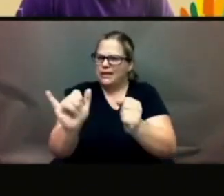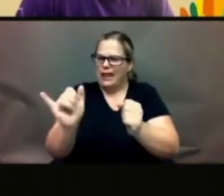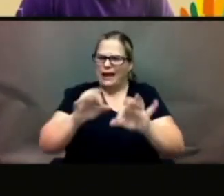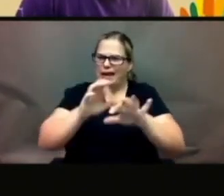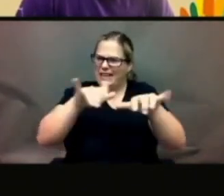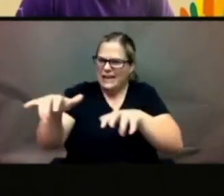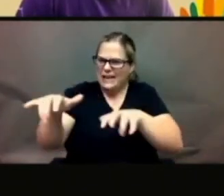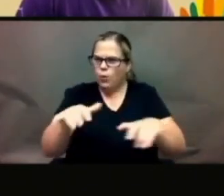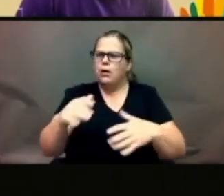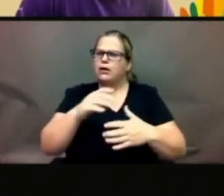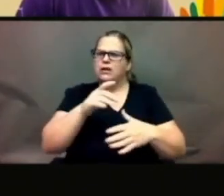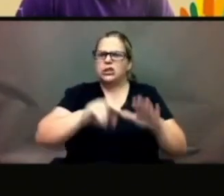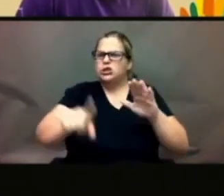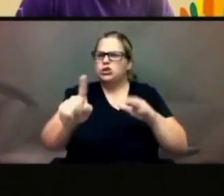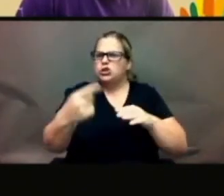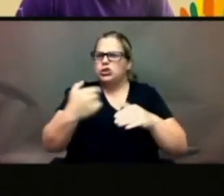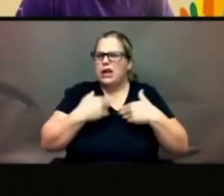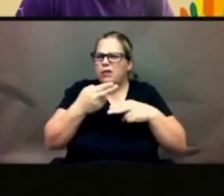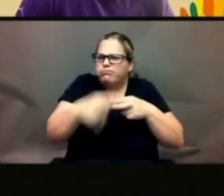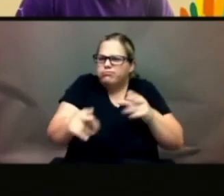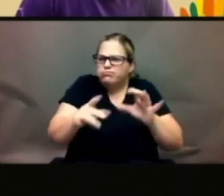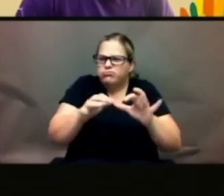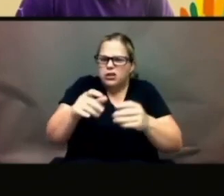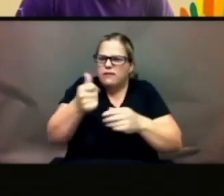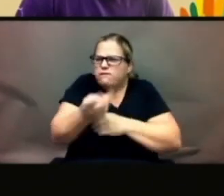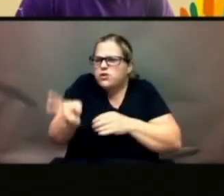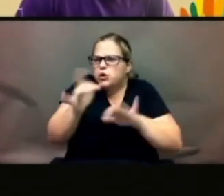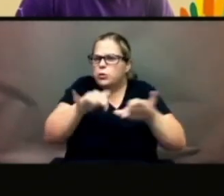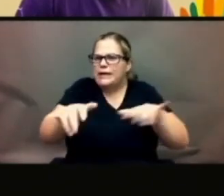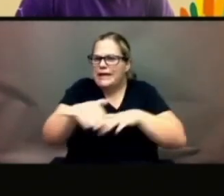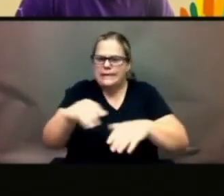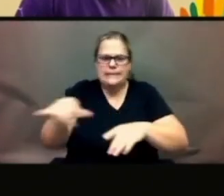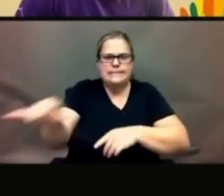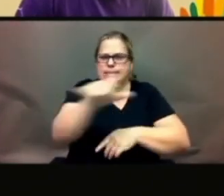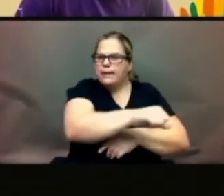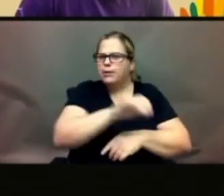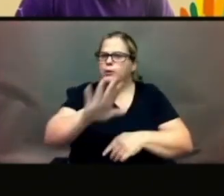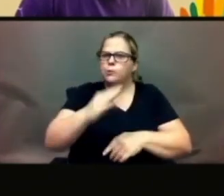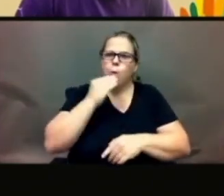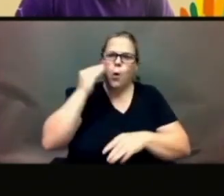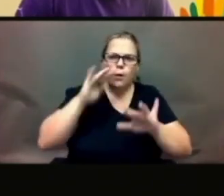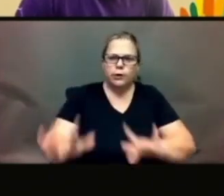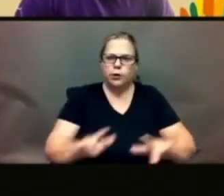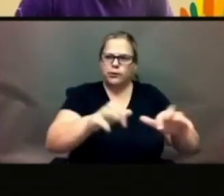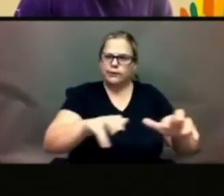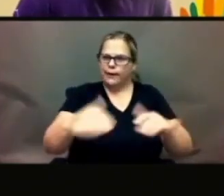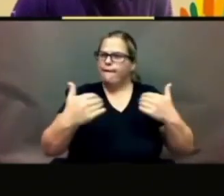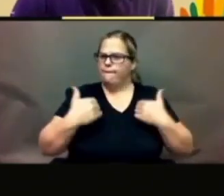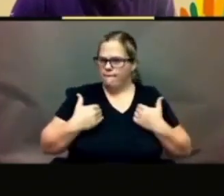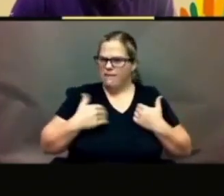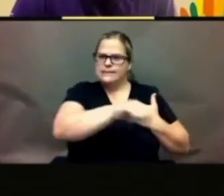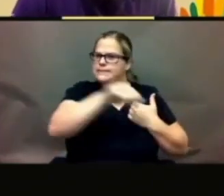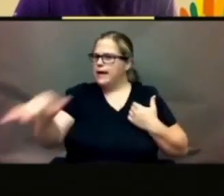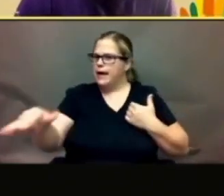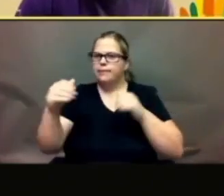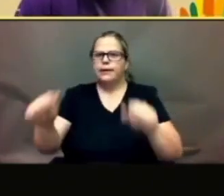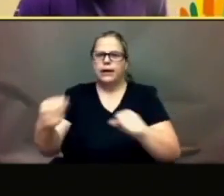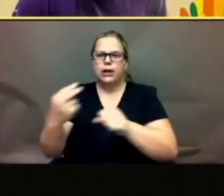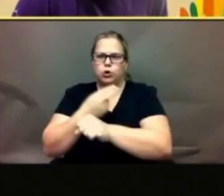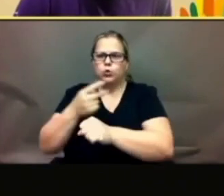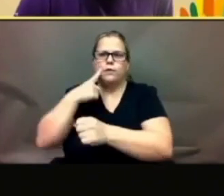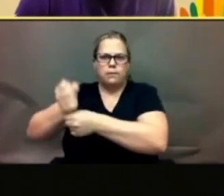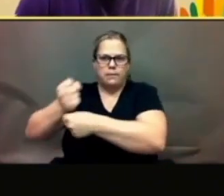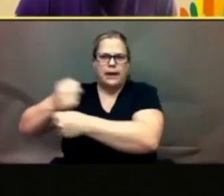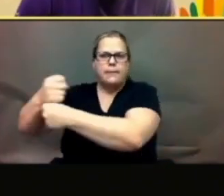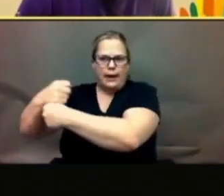few keys you can do. So anything you can do with your keyboard, you can now do with your Makey Makey. And that's why I like to say that